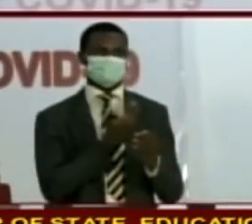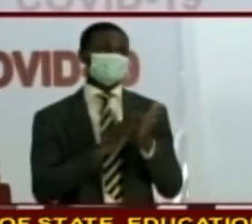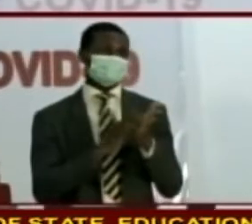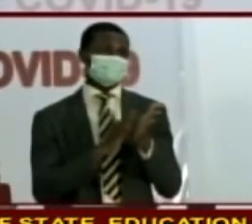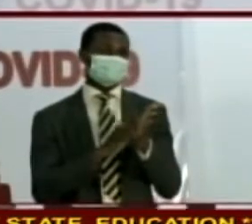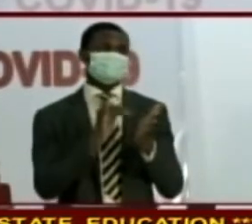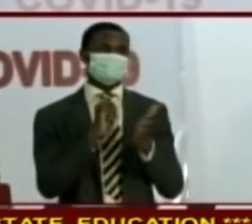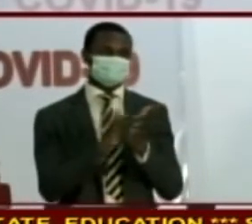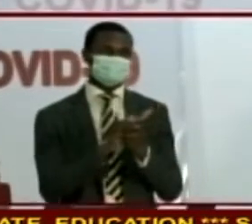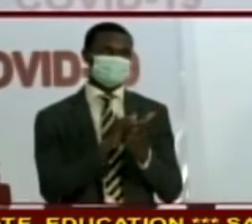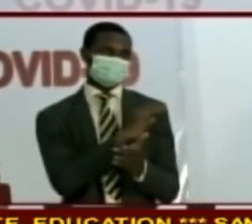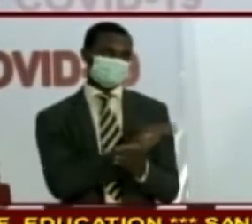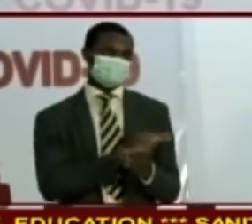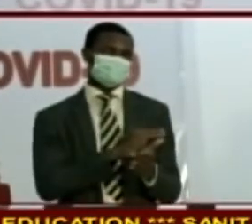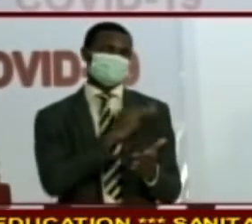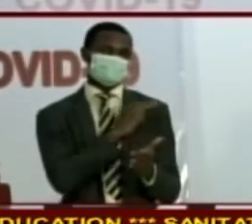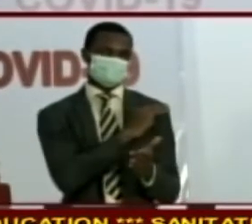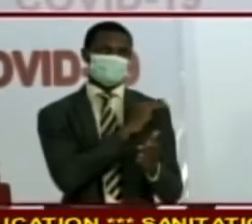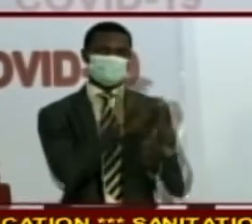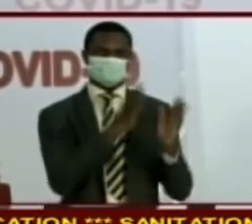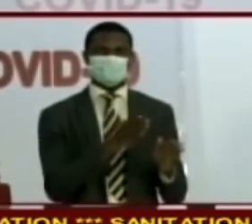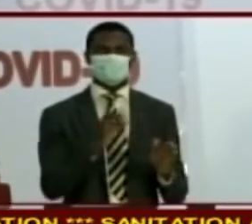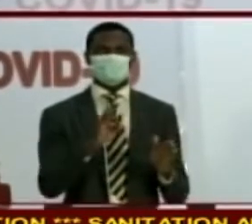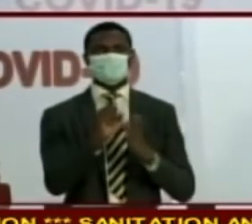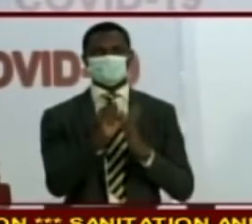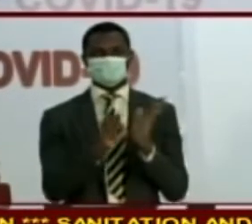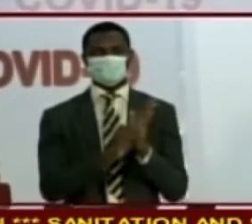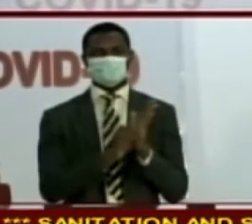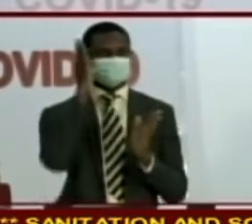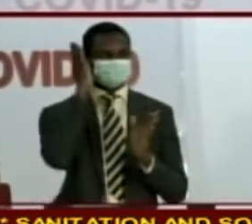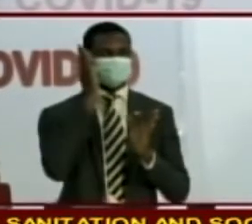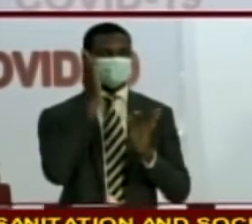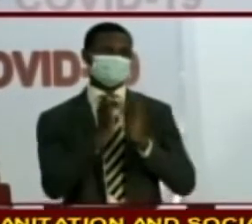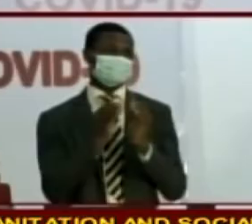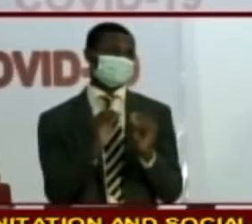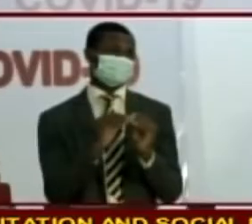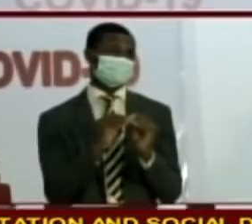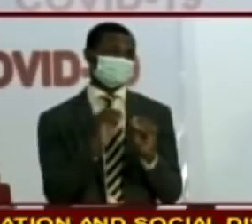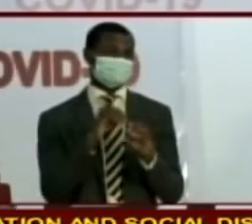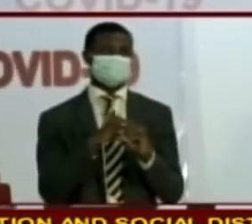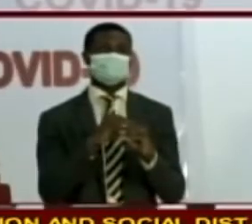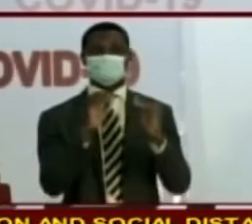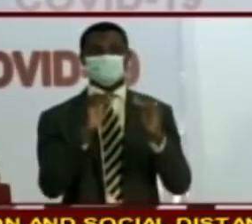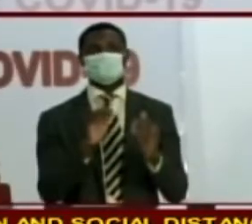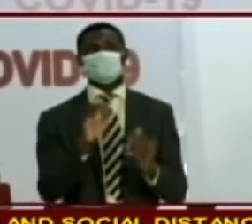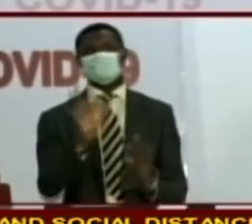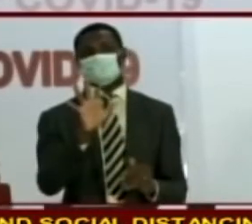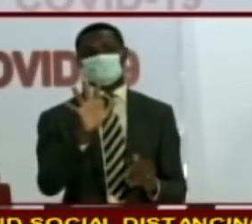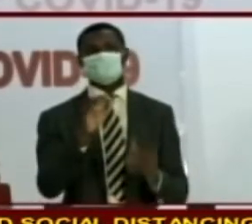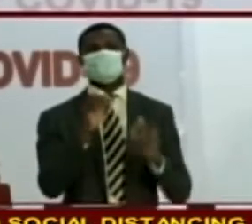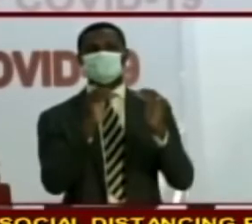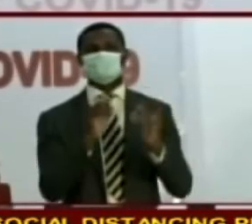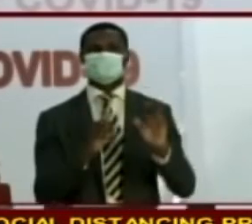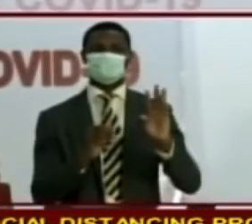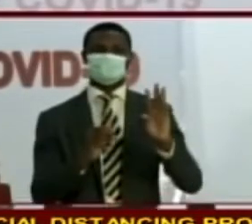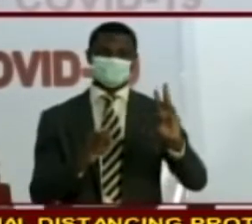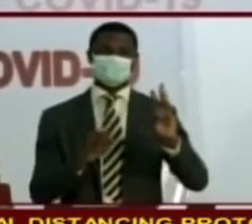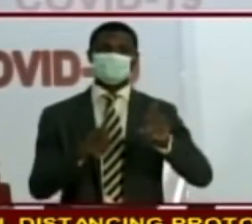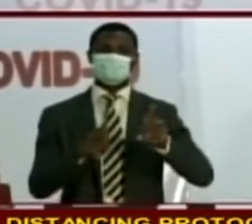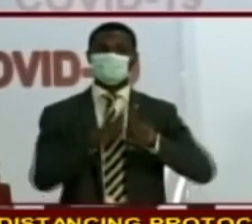make clarification on that in the same paragraph 5. And in paragraph 6, I was also very, very